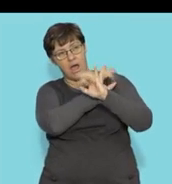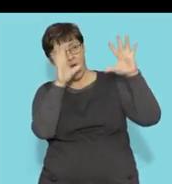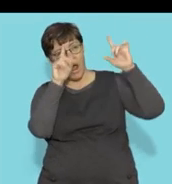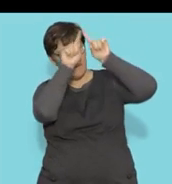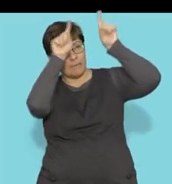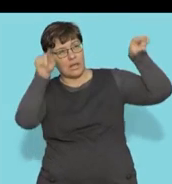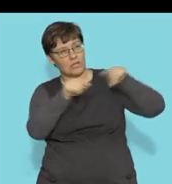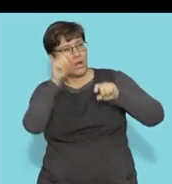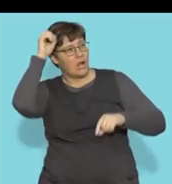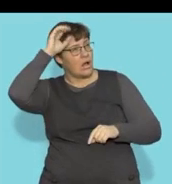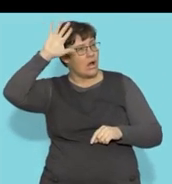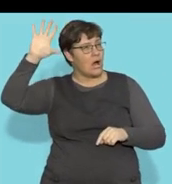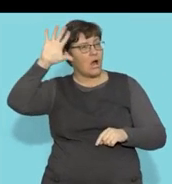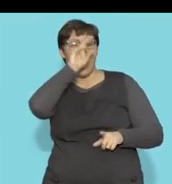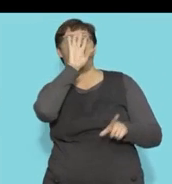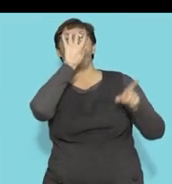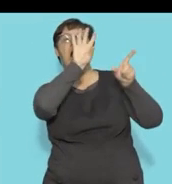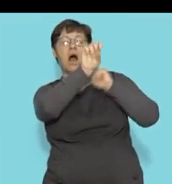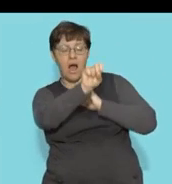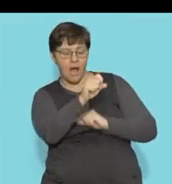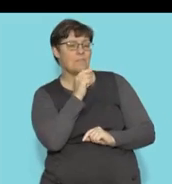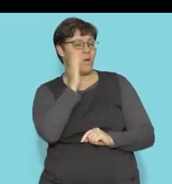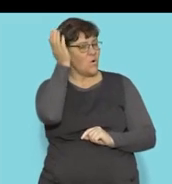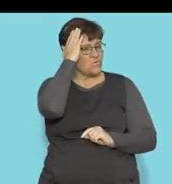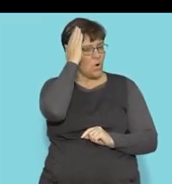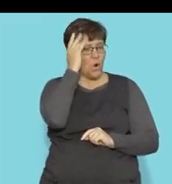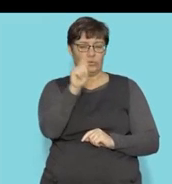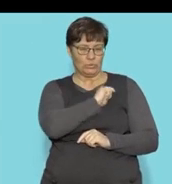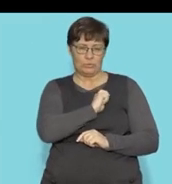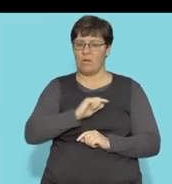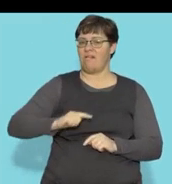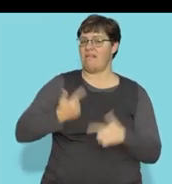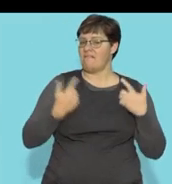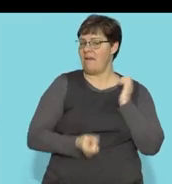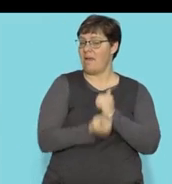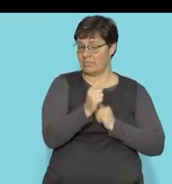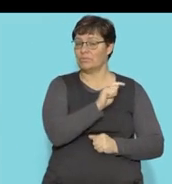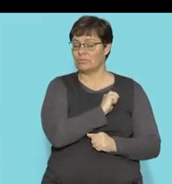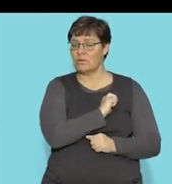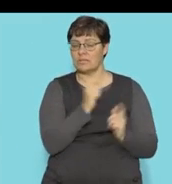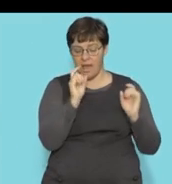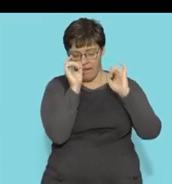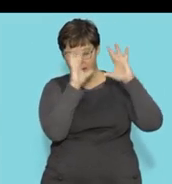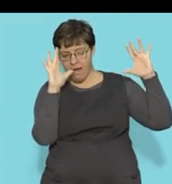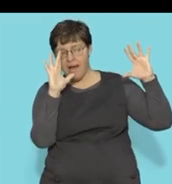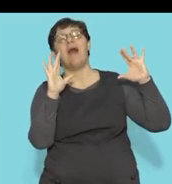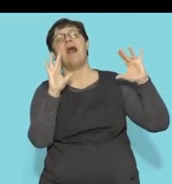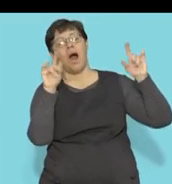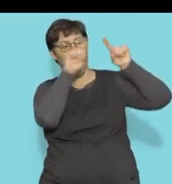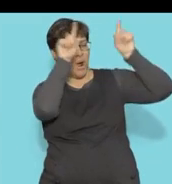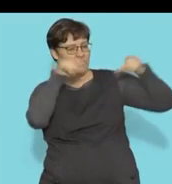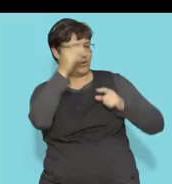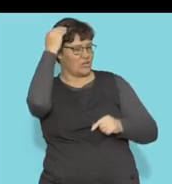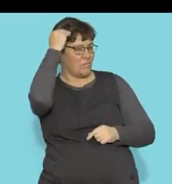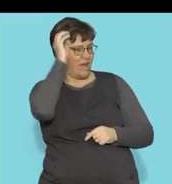visualize the problem. So often these situations are depicting something that could happen in real life. So it can help for us to visualize the